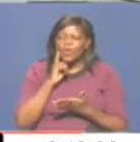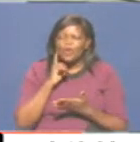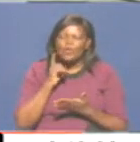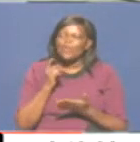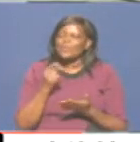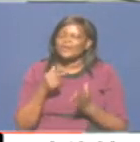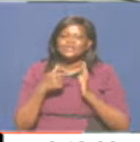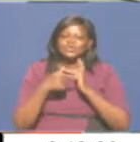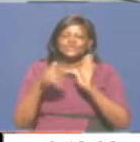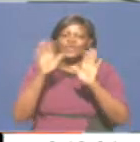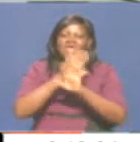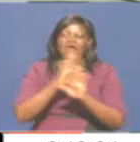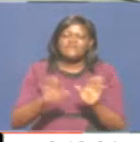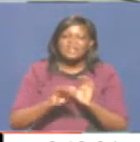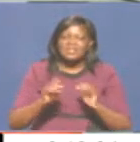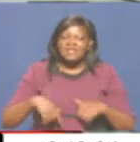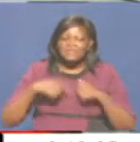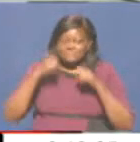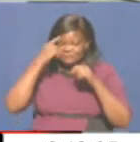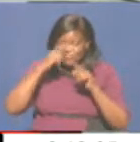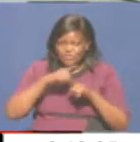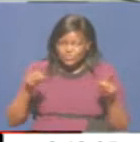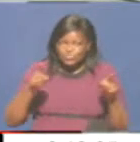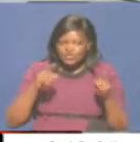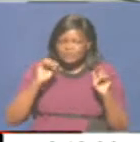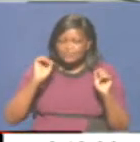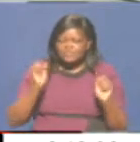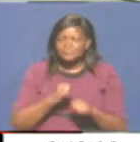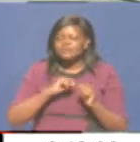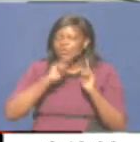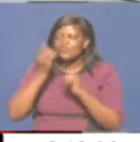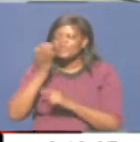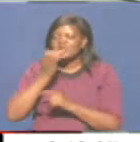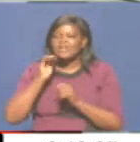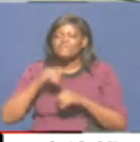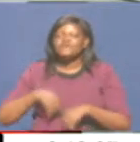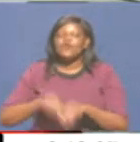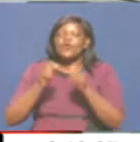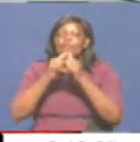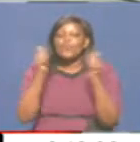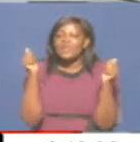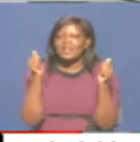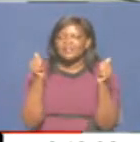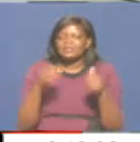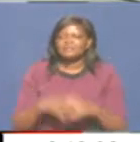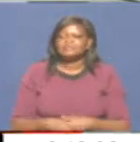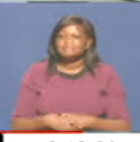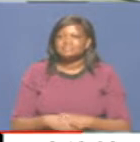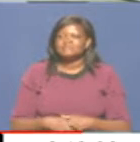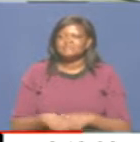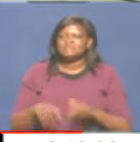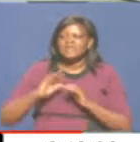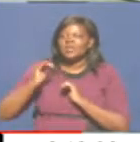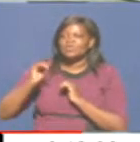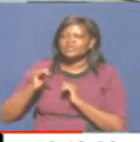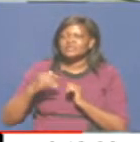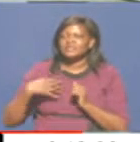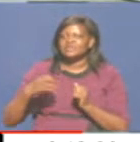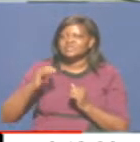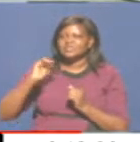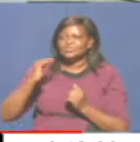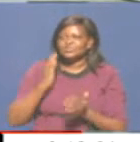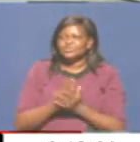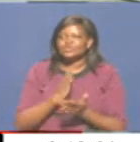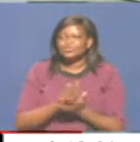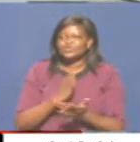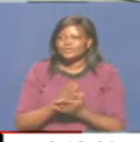proceedings live for you. Those who may not be able to make it to the stadium can follow the proceedings virtually. Kirinyaga County is such a rich county. Very rich